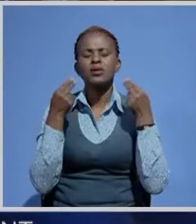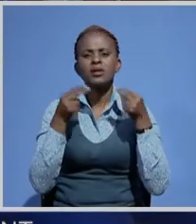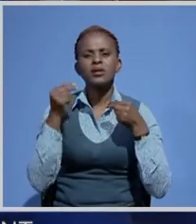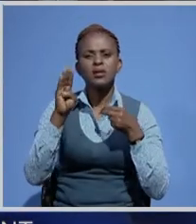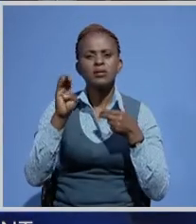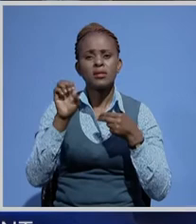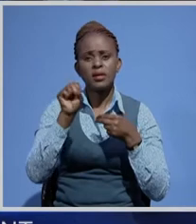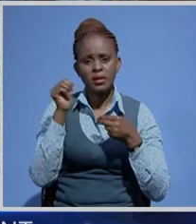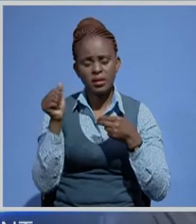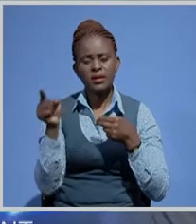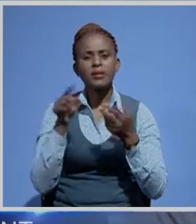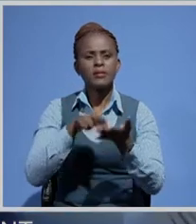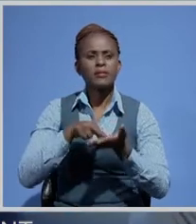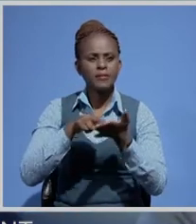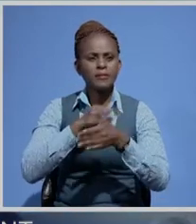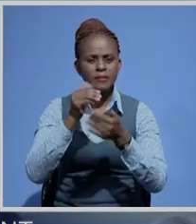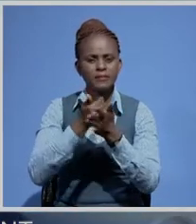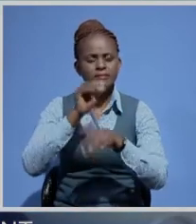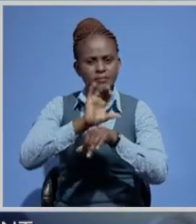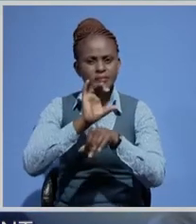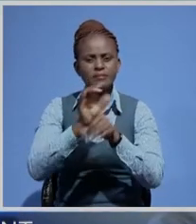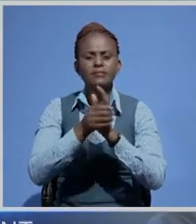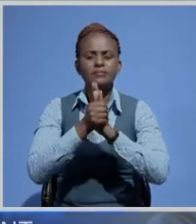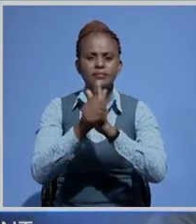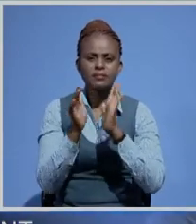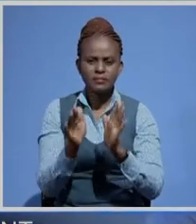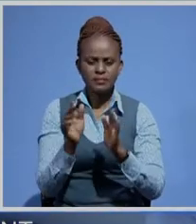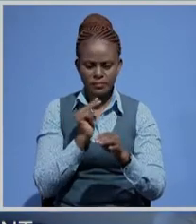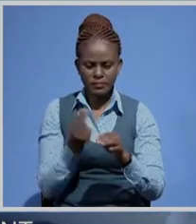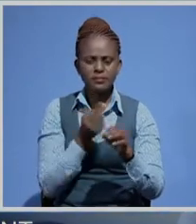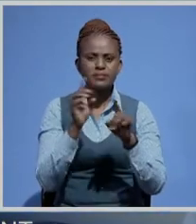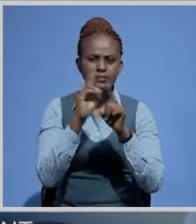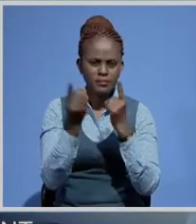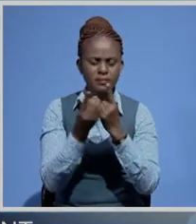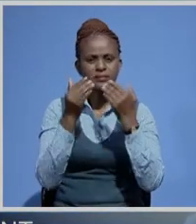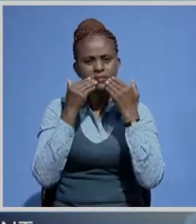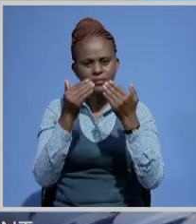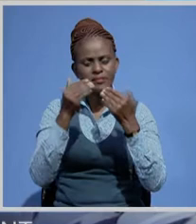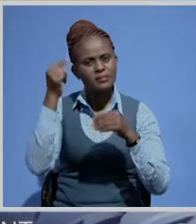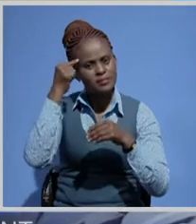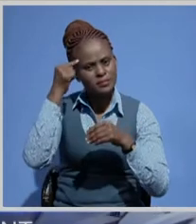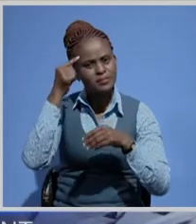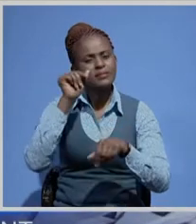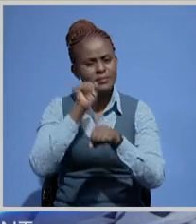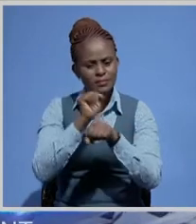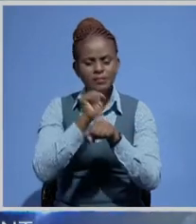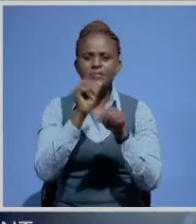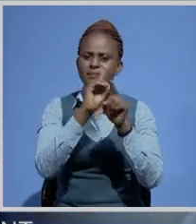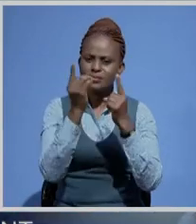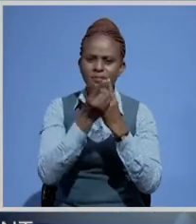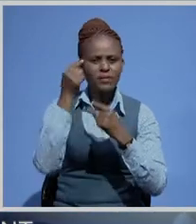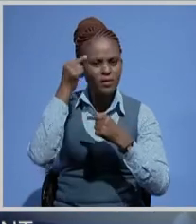church leaders. Of the district, we really appreciate what the government is doing for the district, for our